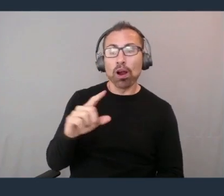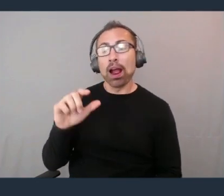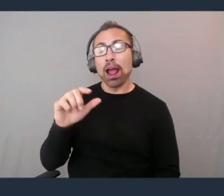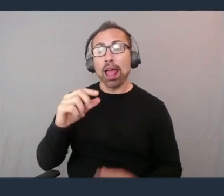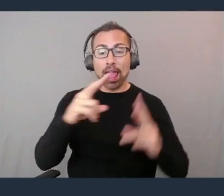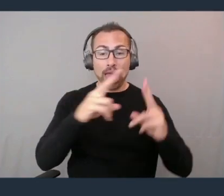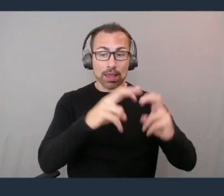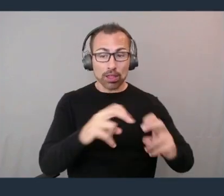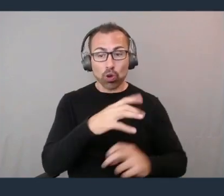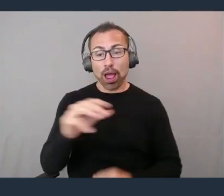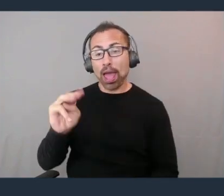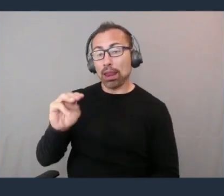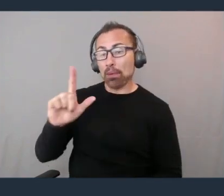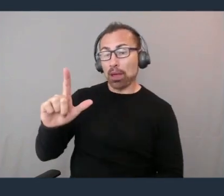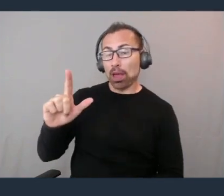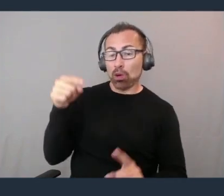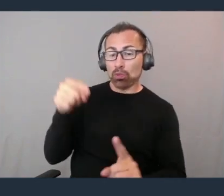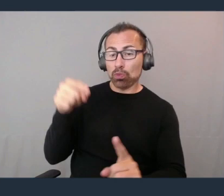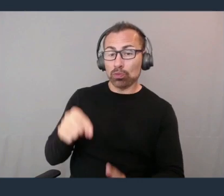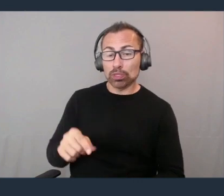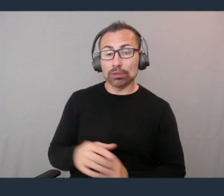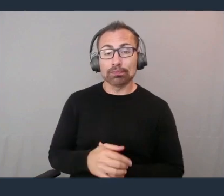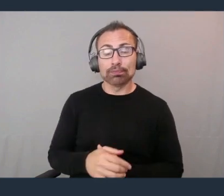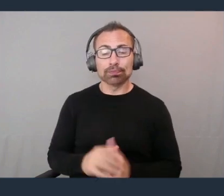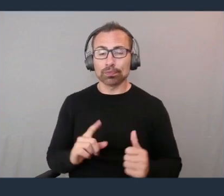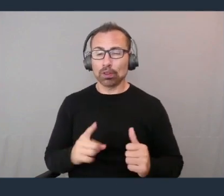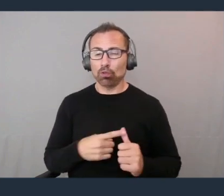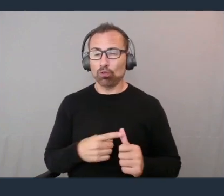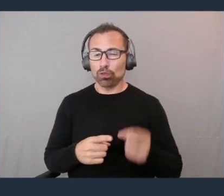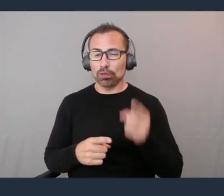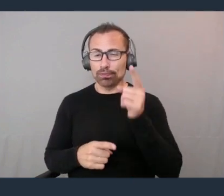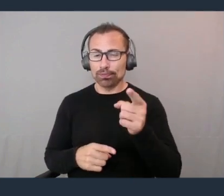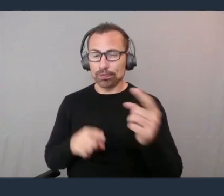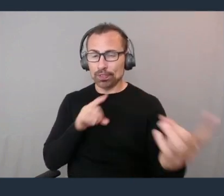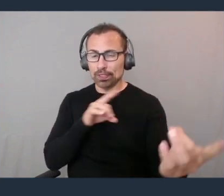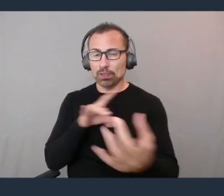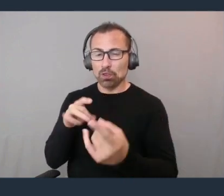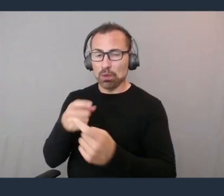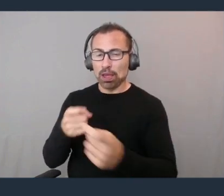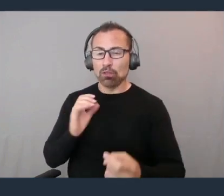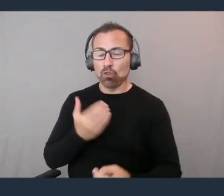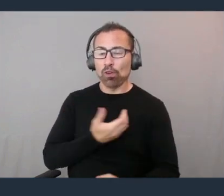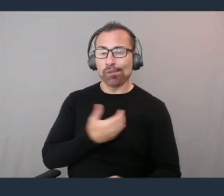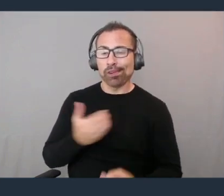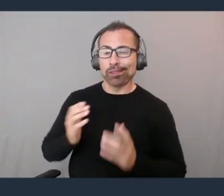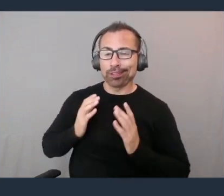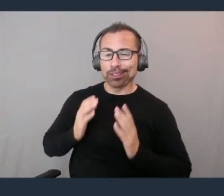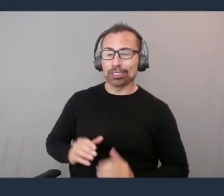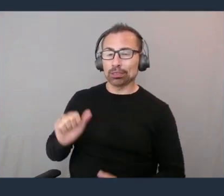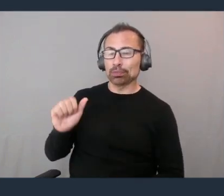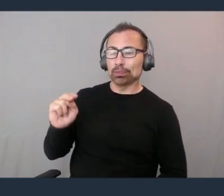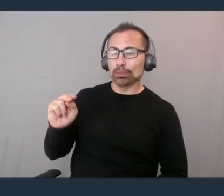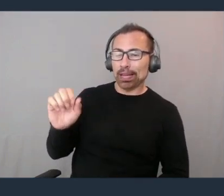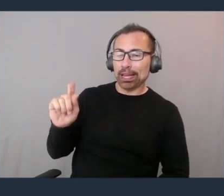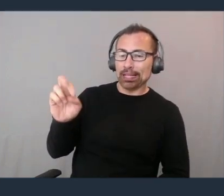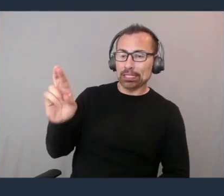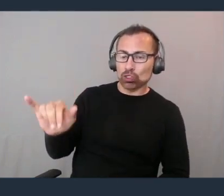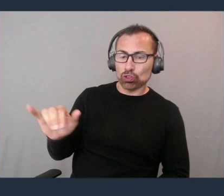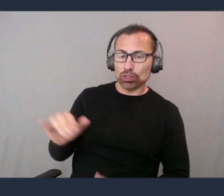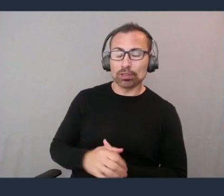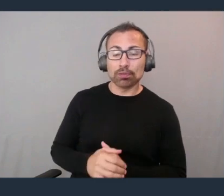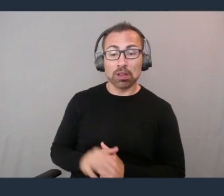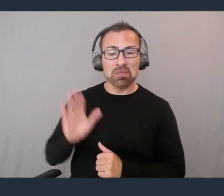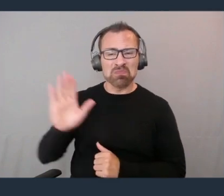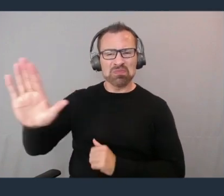want to start by sharing this inspiring and powerful feedback from our customer Ancestry. A little bit on Ancestry's